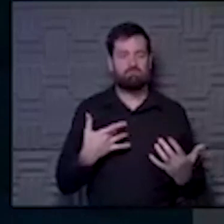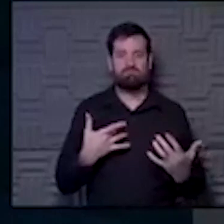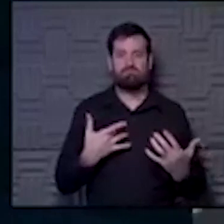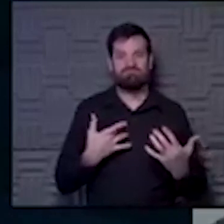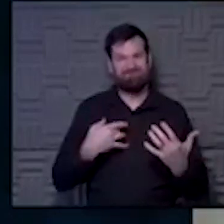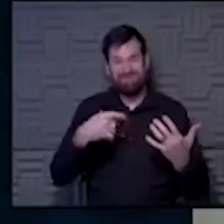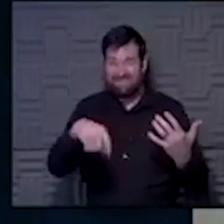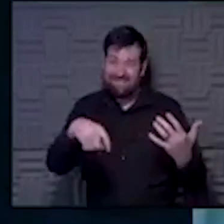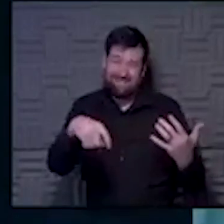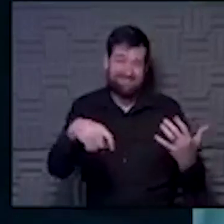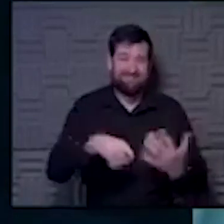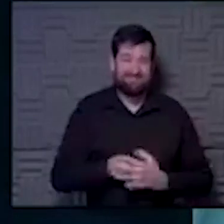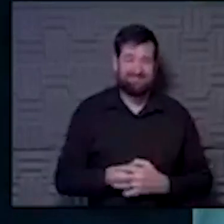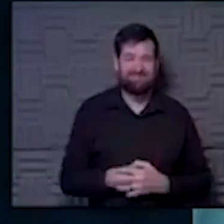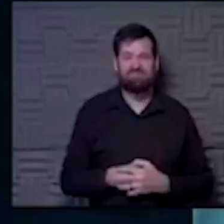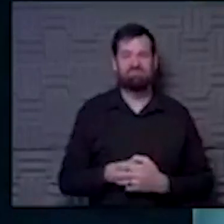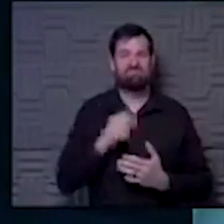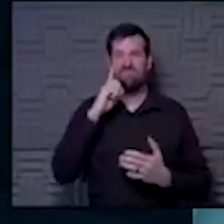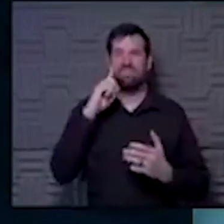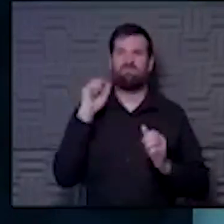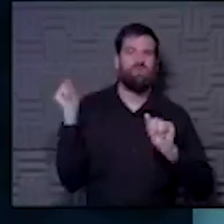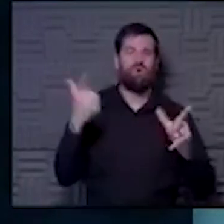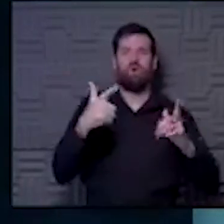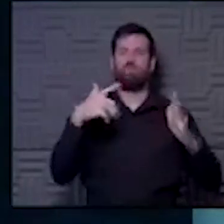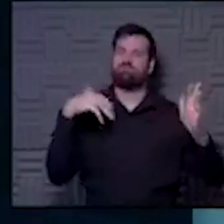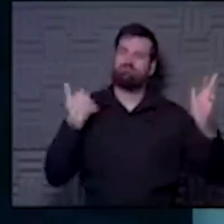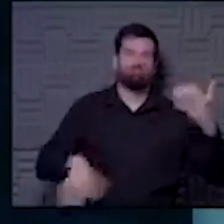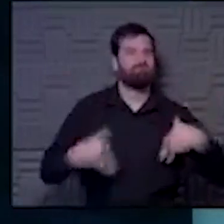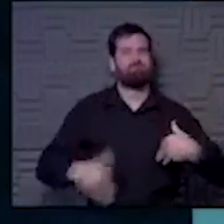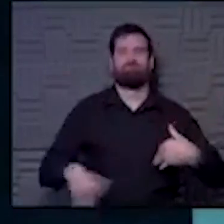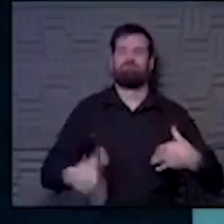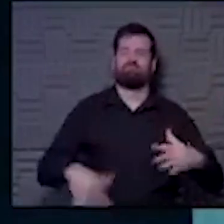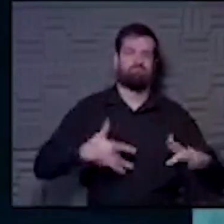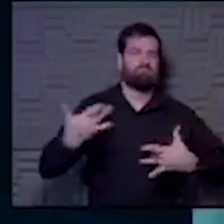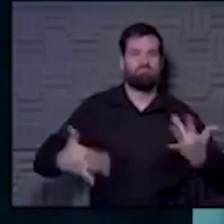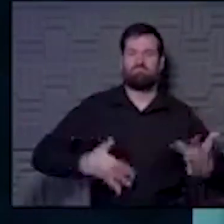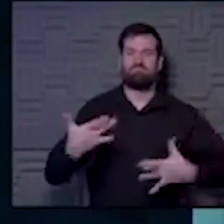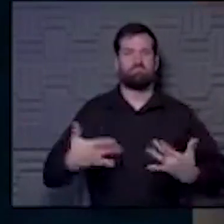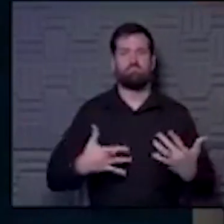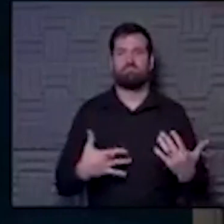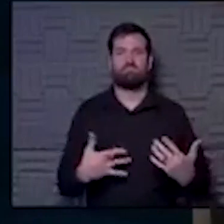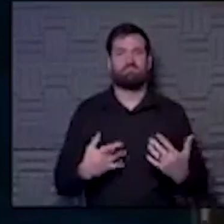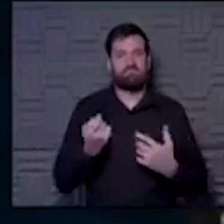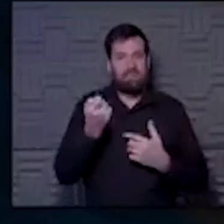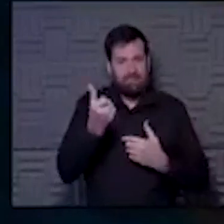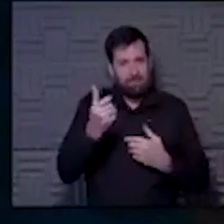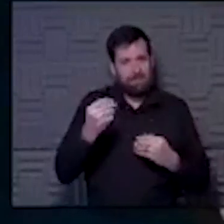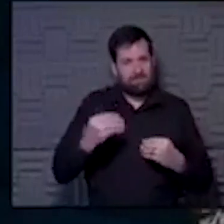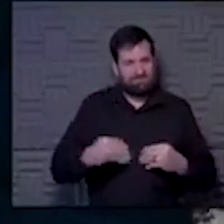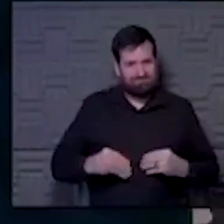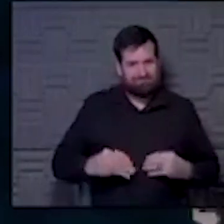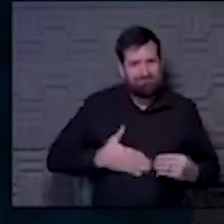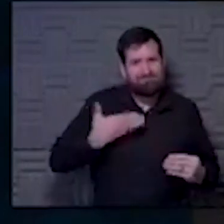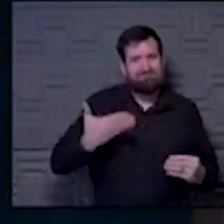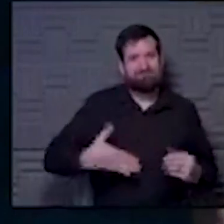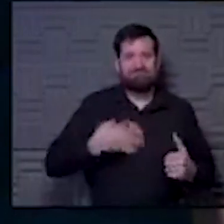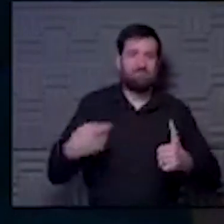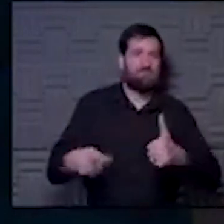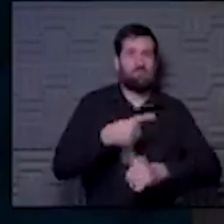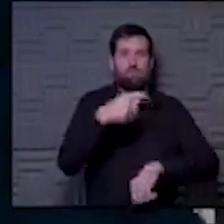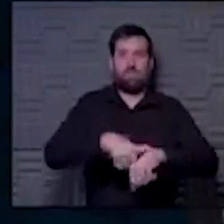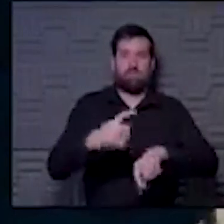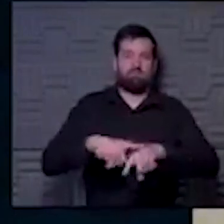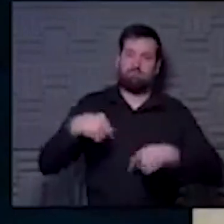need it, and I think we're all just super stoked that it's here. It's like a little bit of joy for the first time in a long